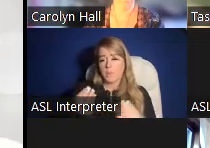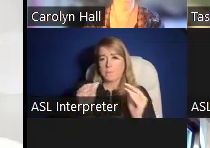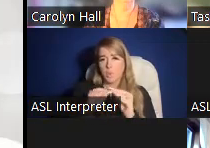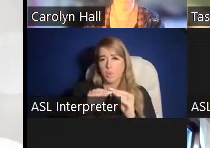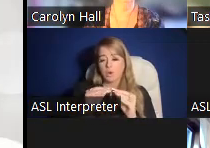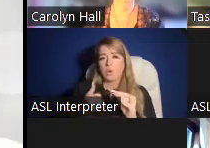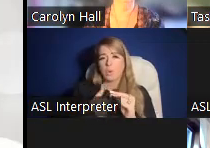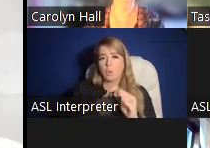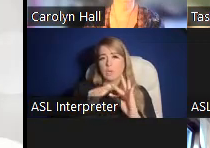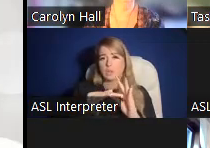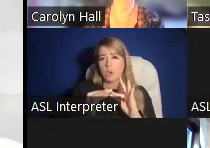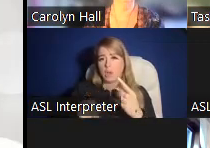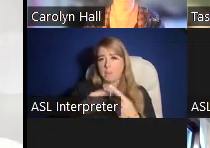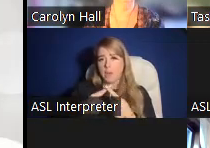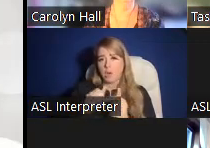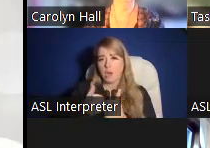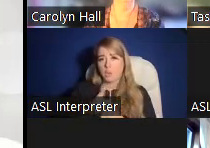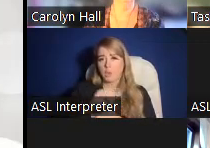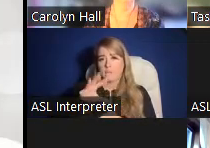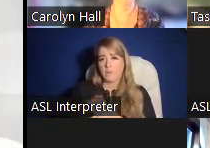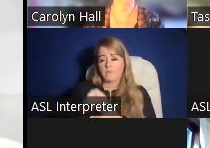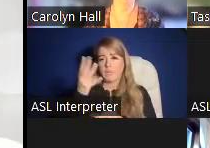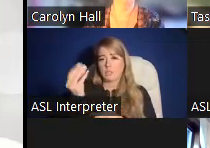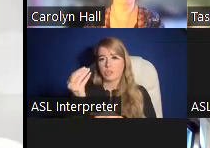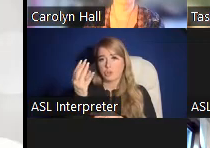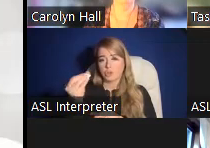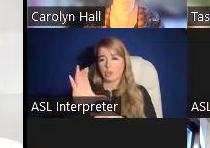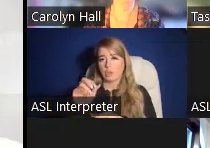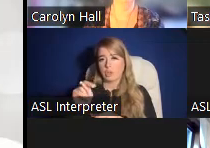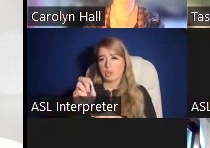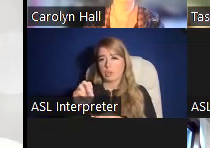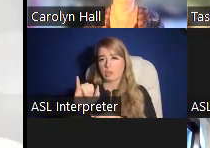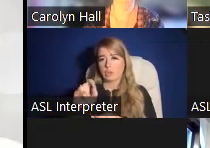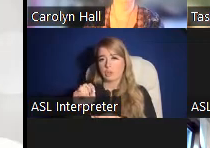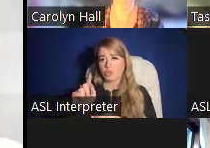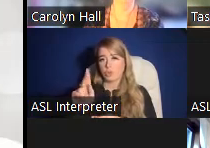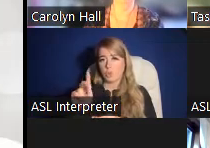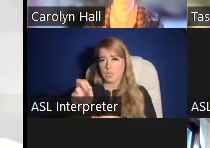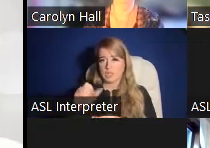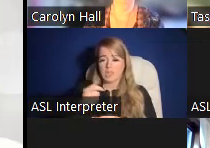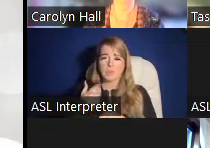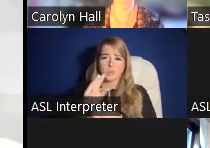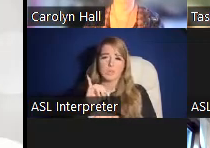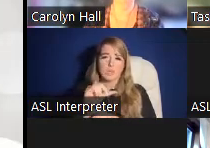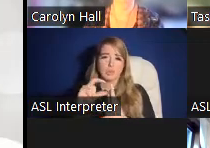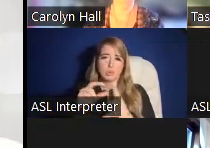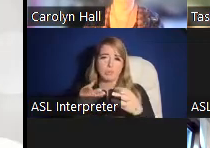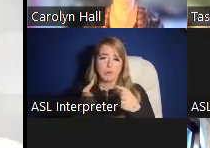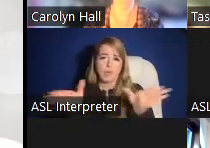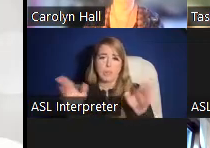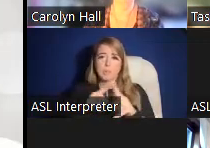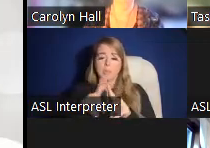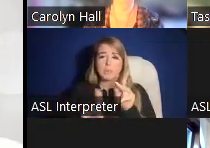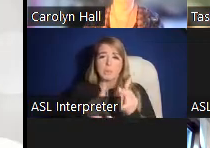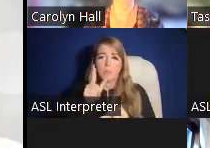how we involve external constituents, and I'm using the term very, very broadly, but folks that